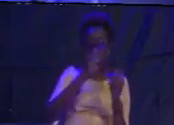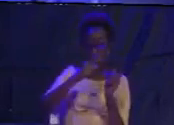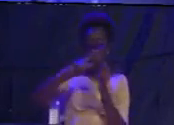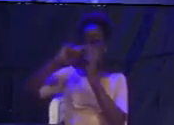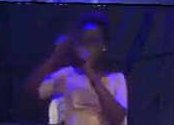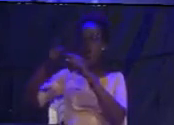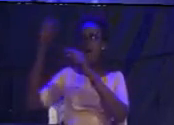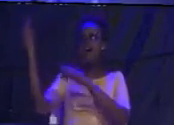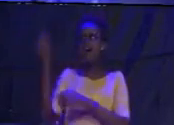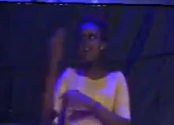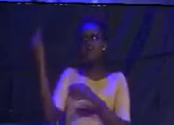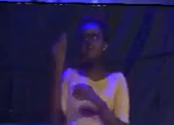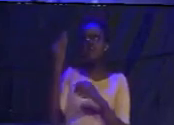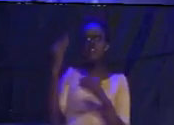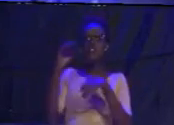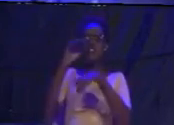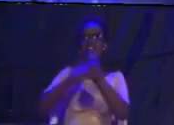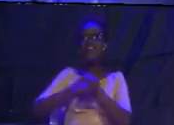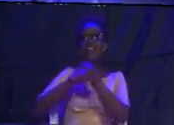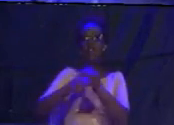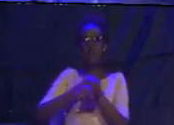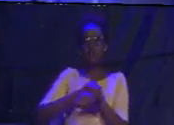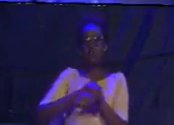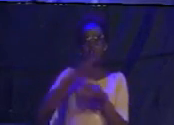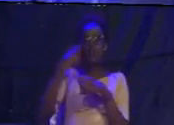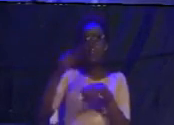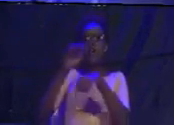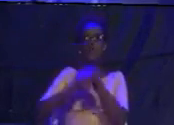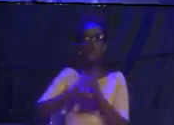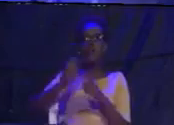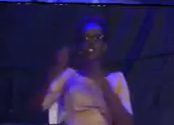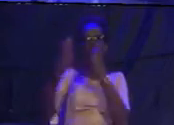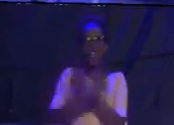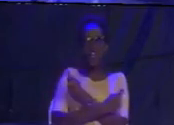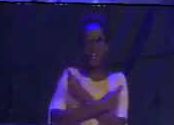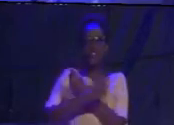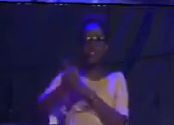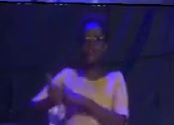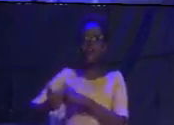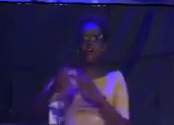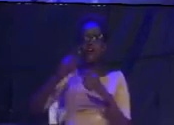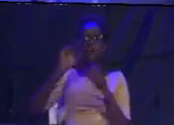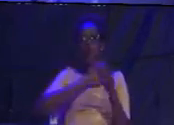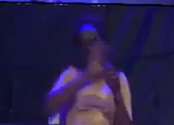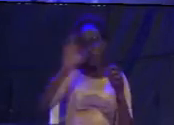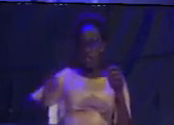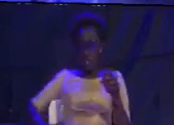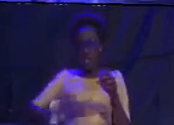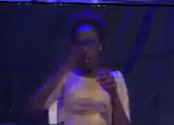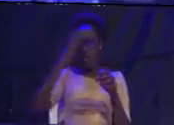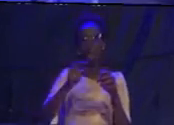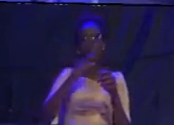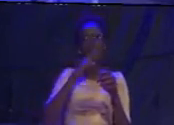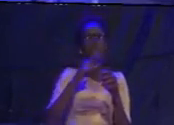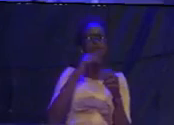Ugongereza Kwabara Kishishwe, Umissionary Wamiruangazero Munyafrika, Alexandru Mungo Simon, Simon Wikore Yesu